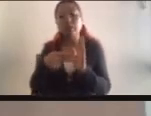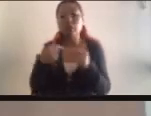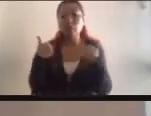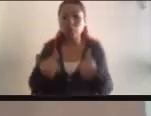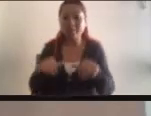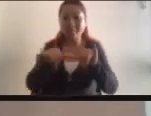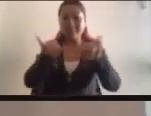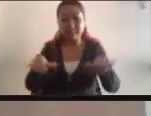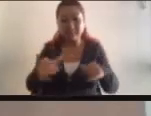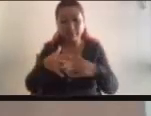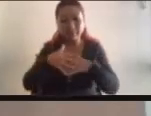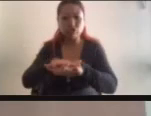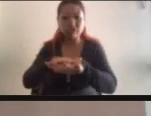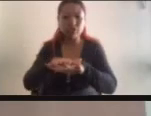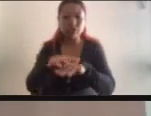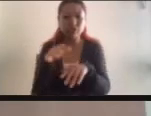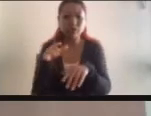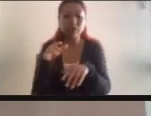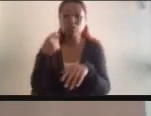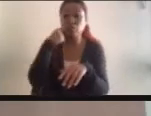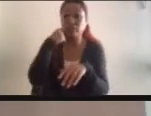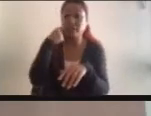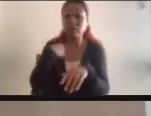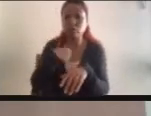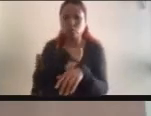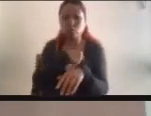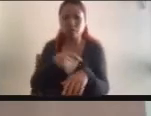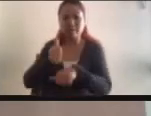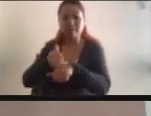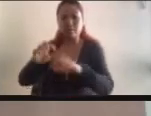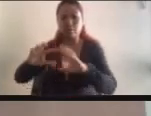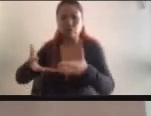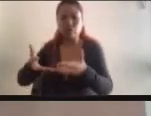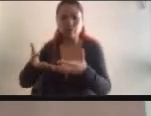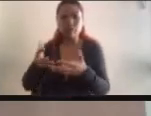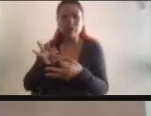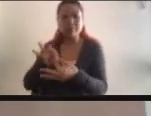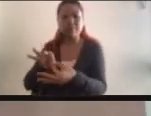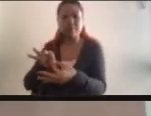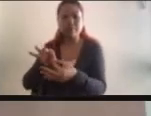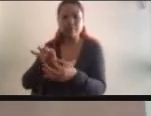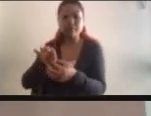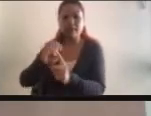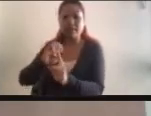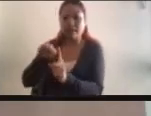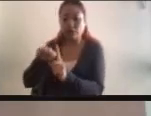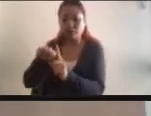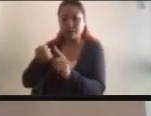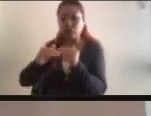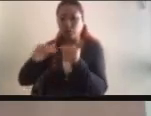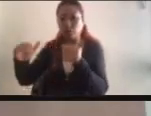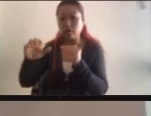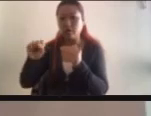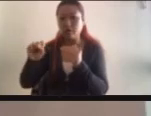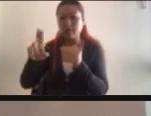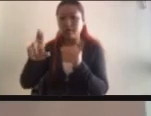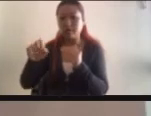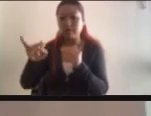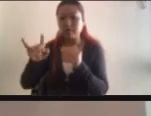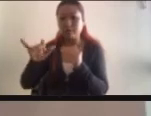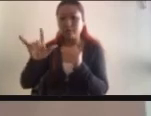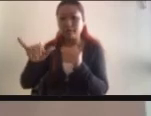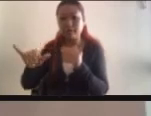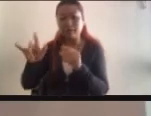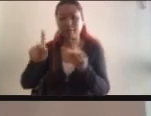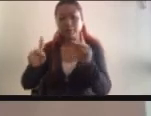integration. We recently just stood up one around environmental sustainability, people that are concerned about the